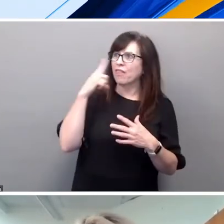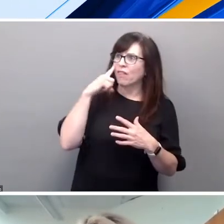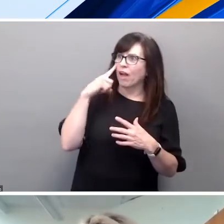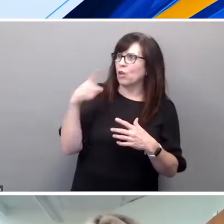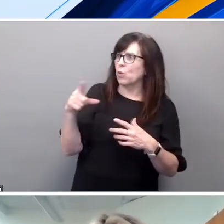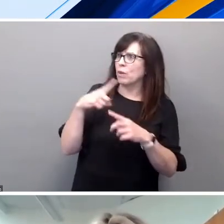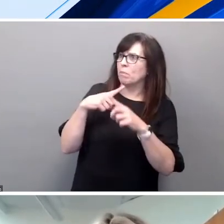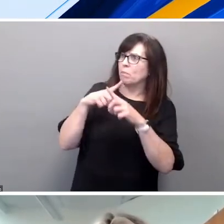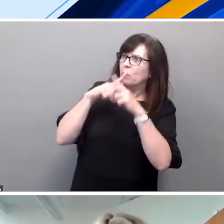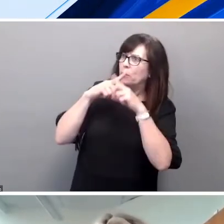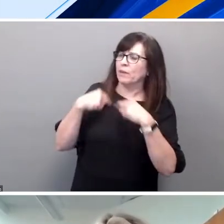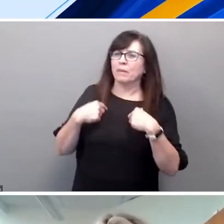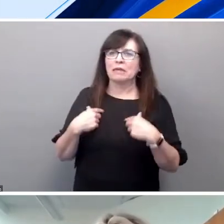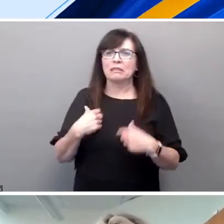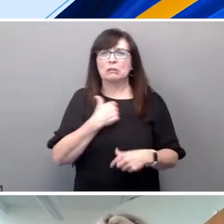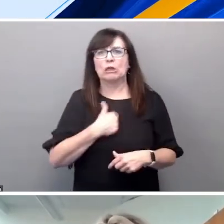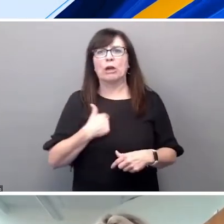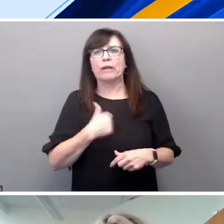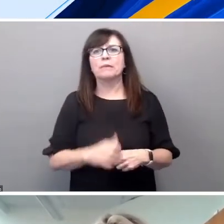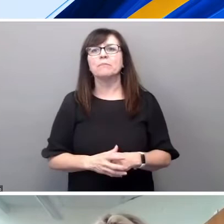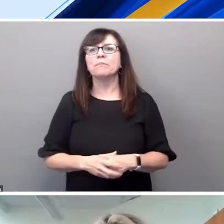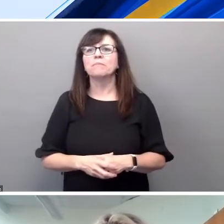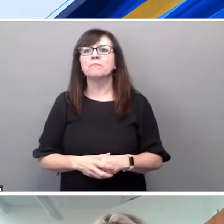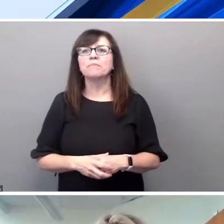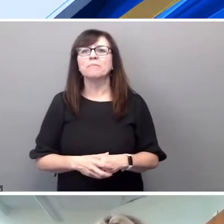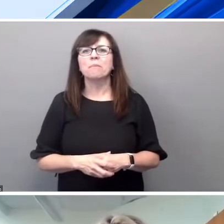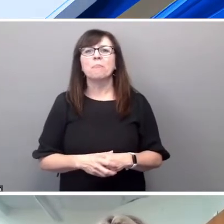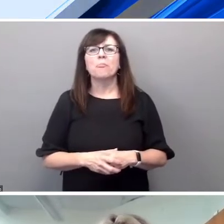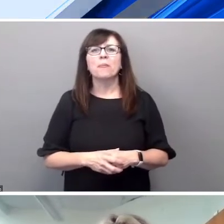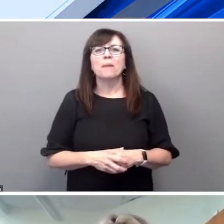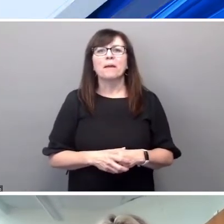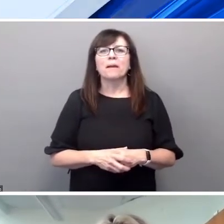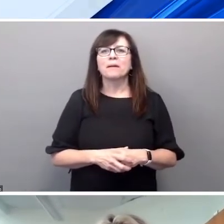me. My computer's being real slow.